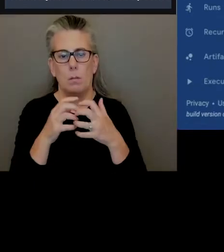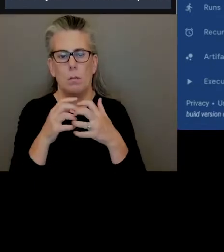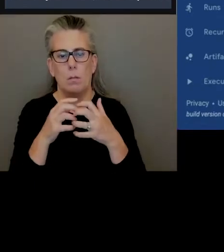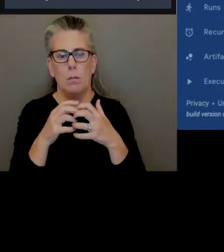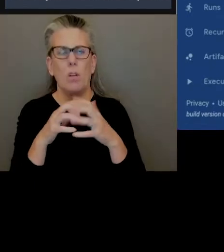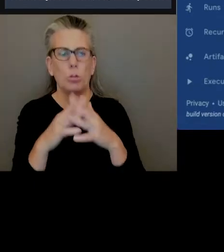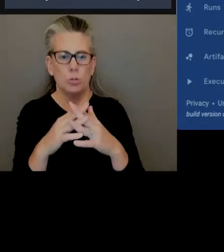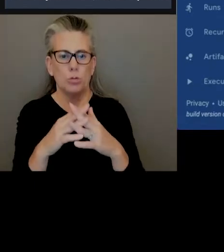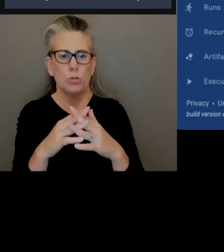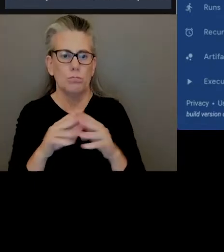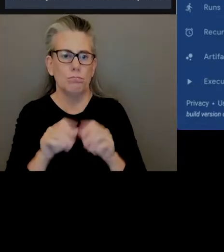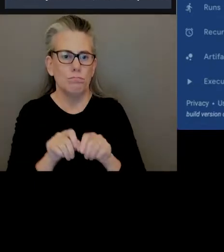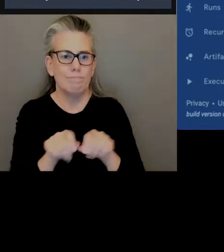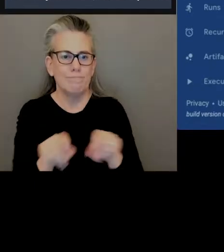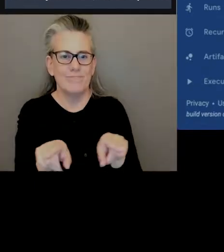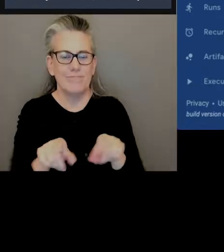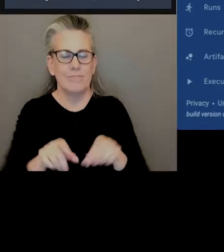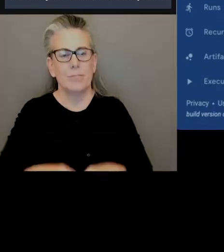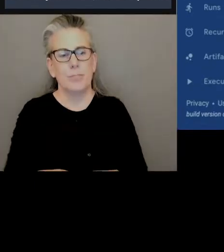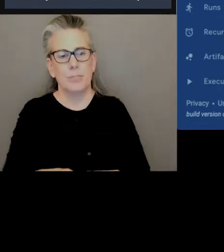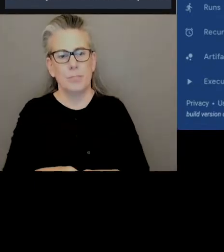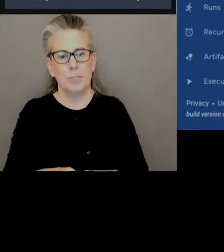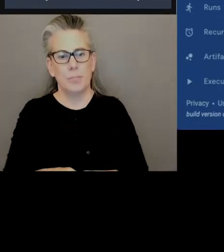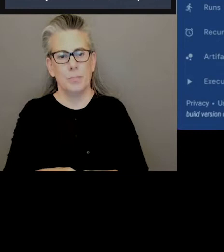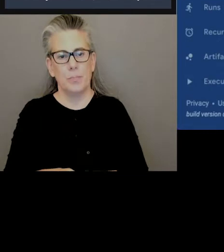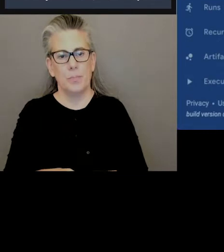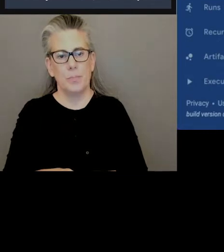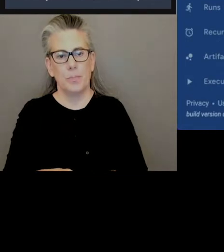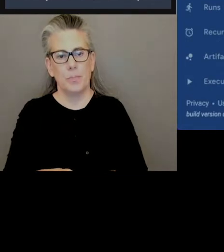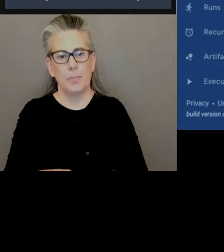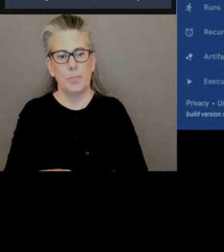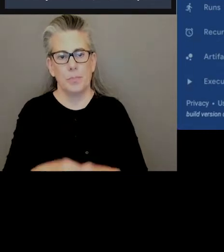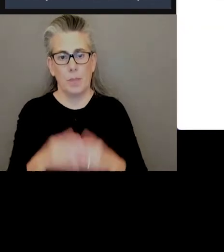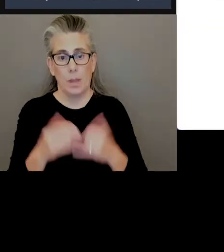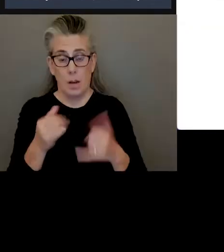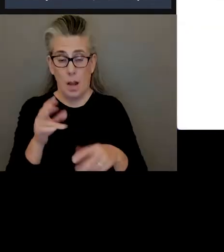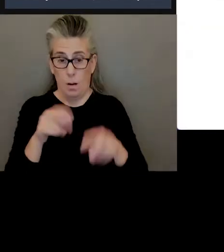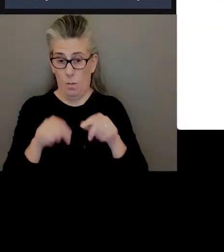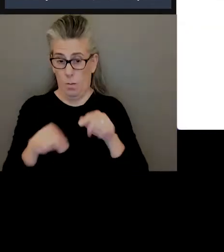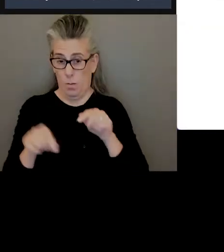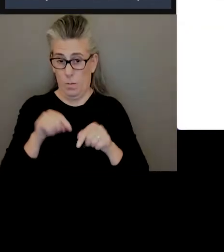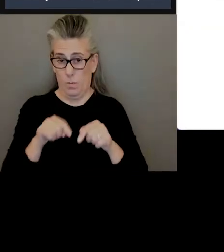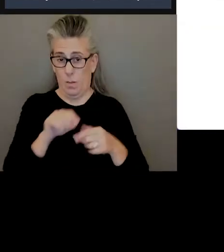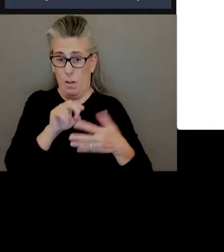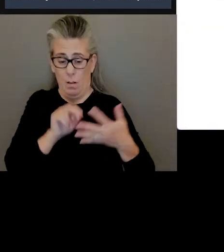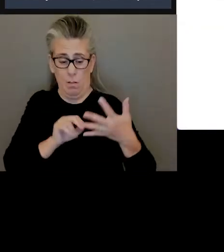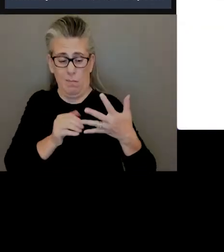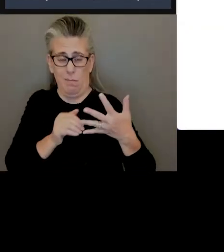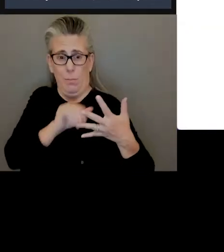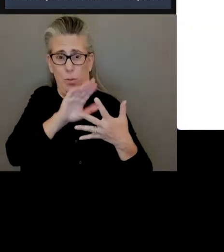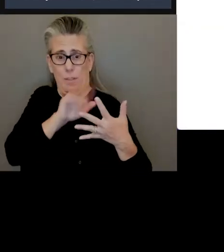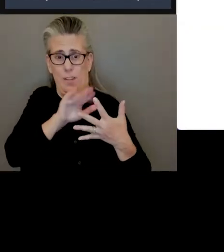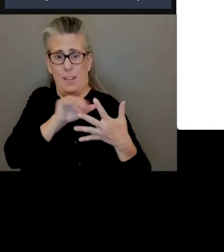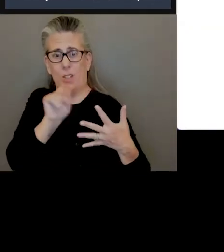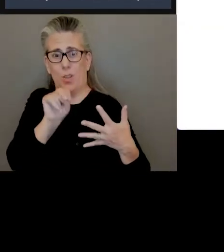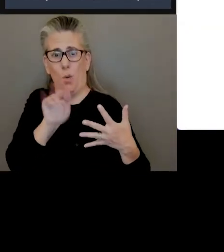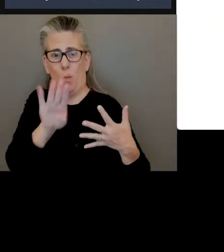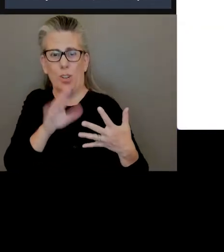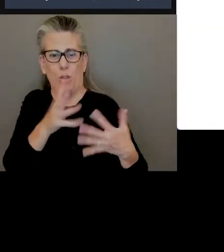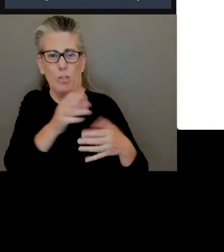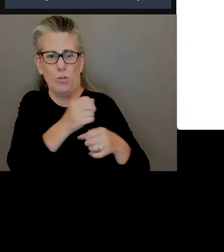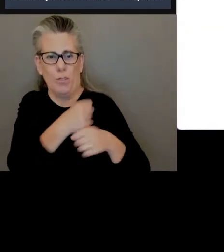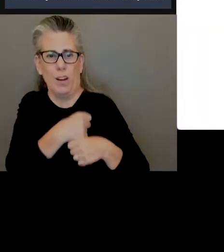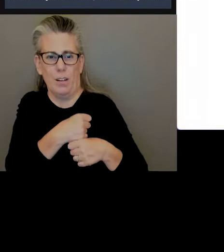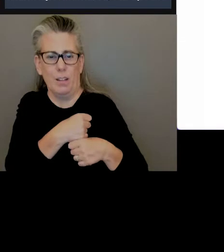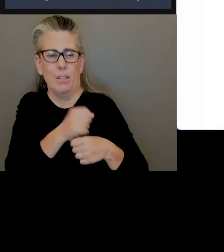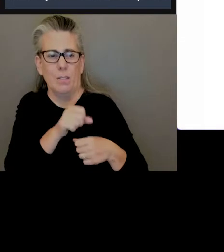Right. So we'll basically go to the notebook which we have previously created so that we can save on some time. So this will take